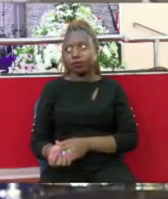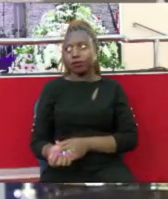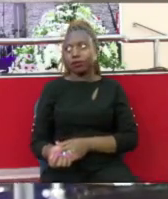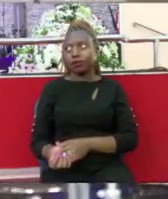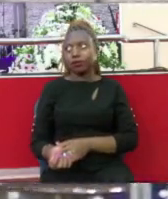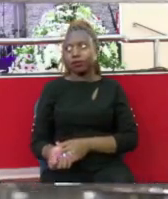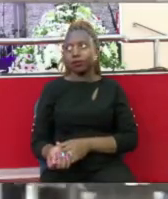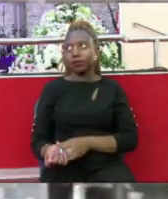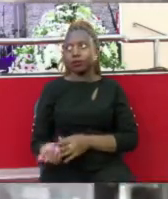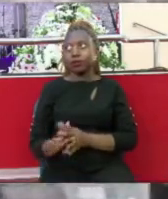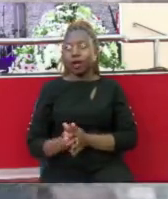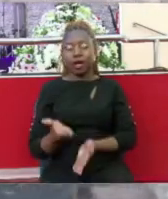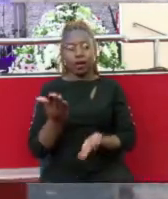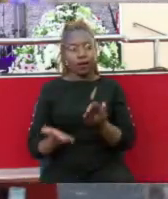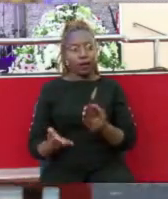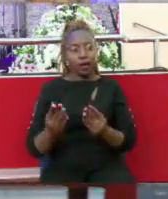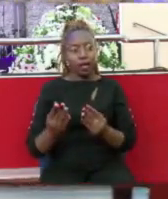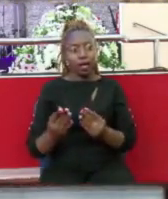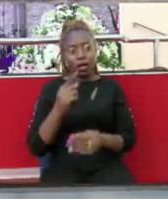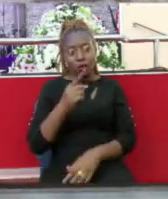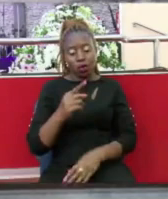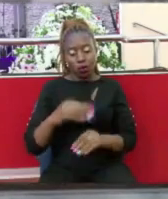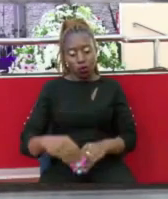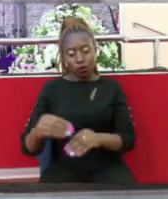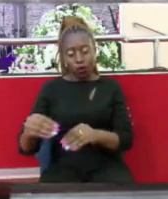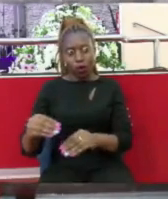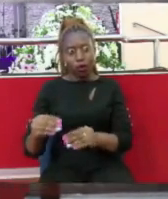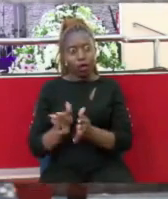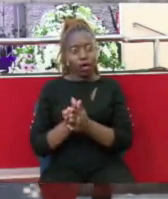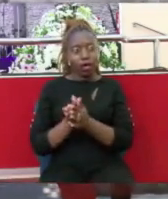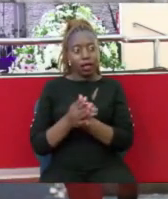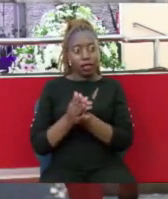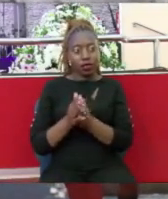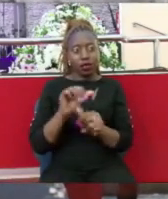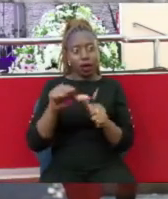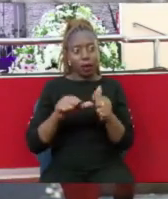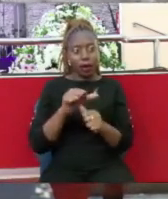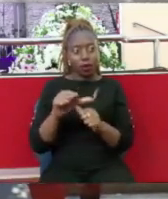impeachment and you saw somebody giving 800,000 to get a job. Kama ulifuatilia mambo ya